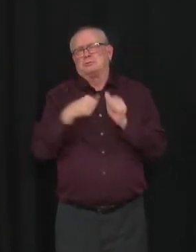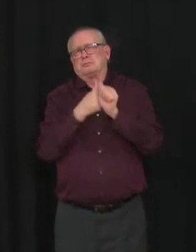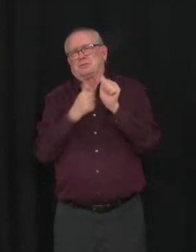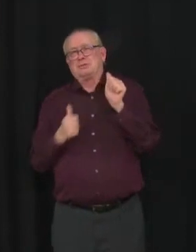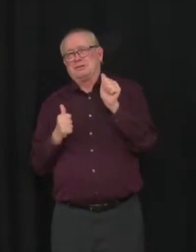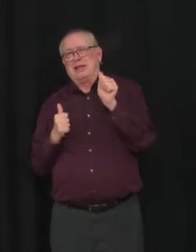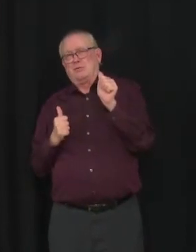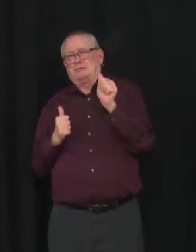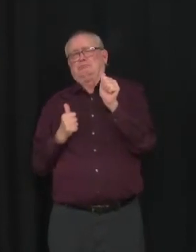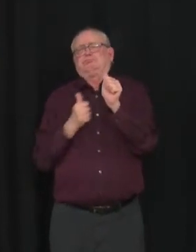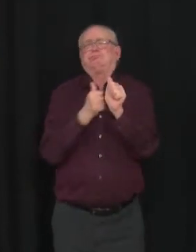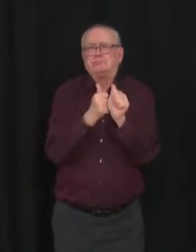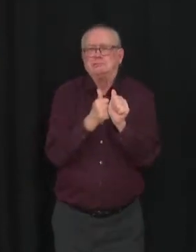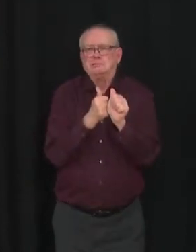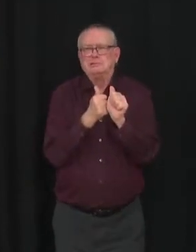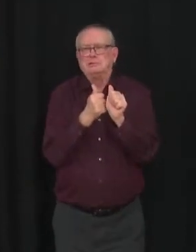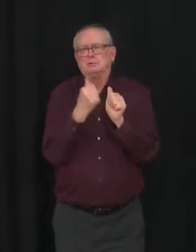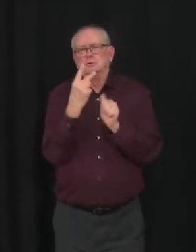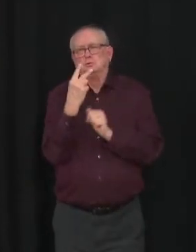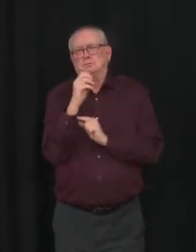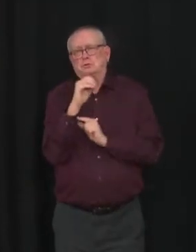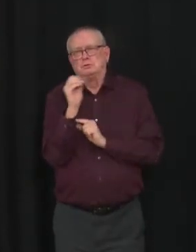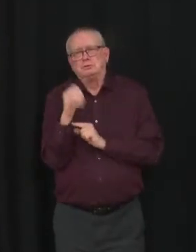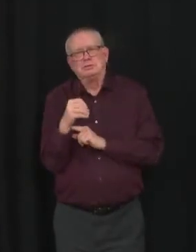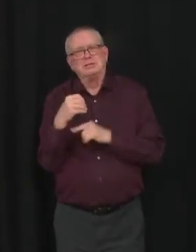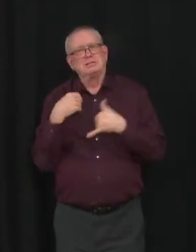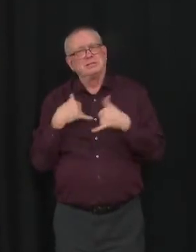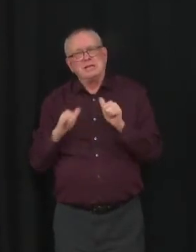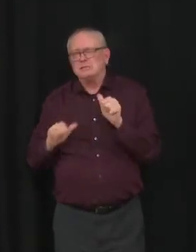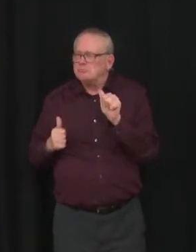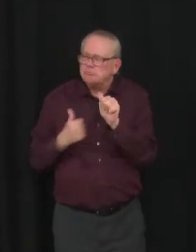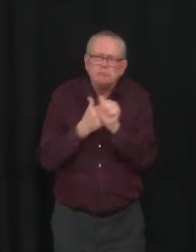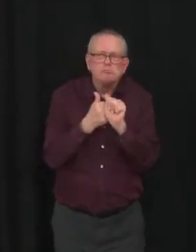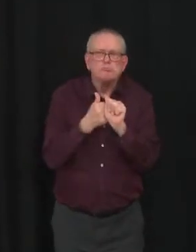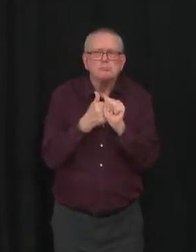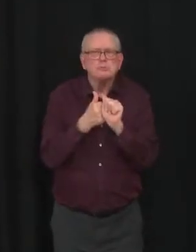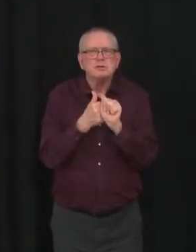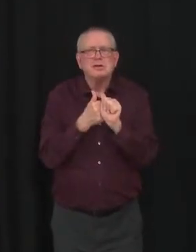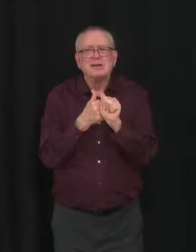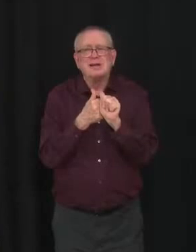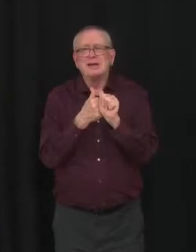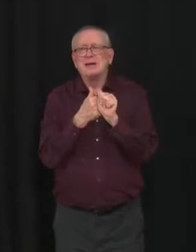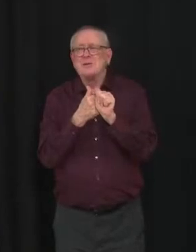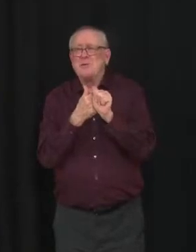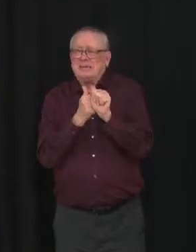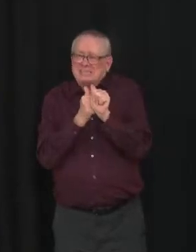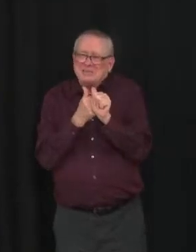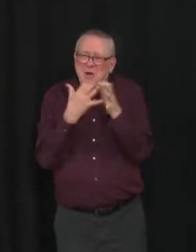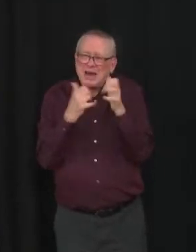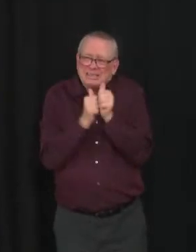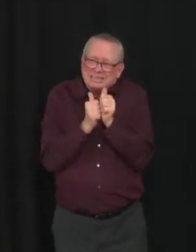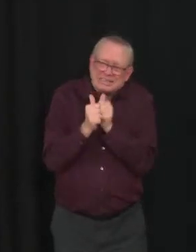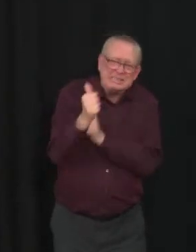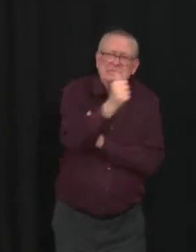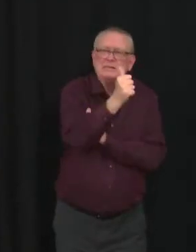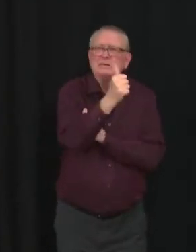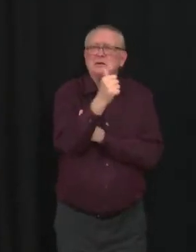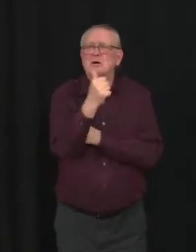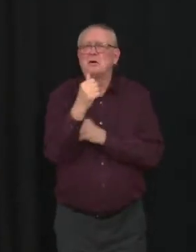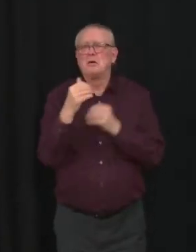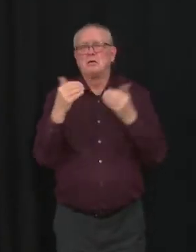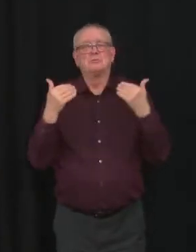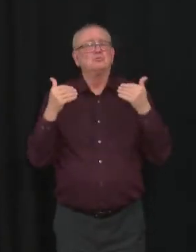points behind. So we've made up a lot of ground. Now we need to move forward on the booster shots. That's the single biggest message I want to convey